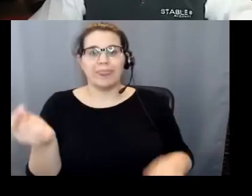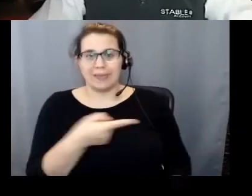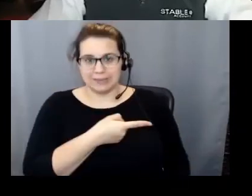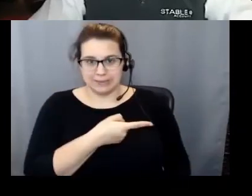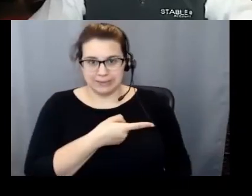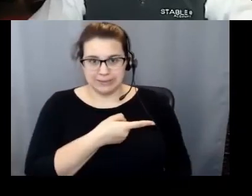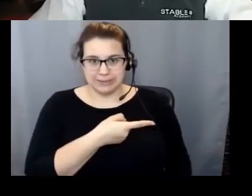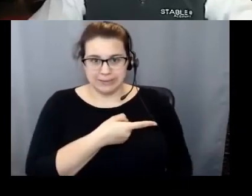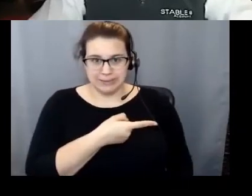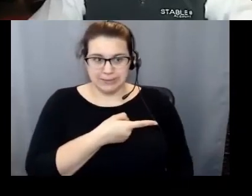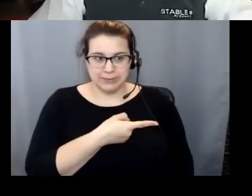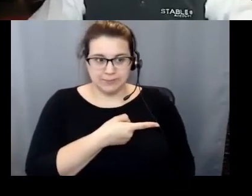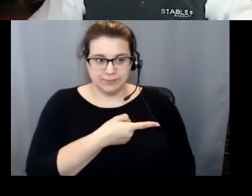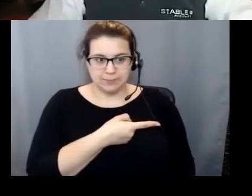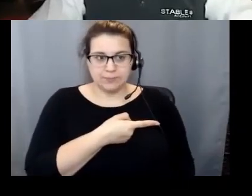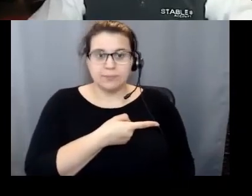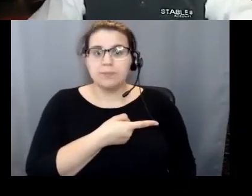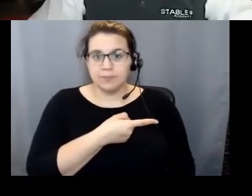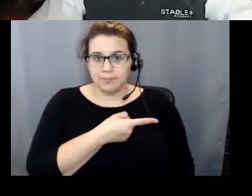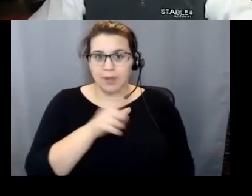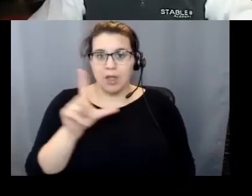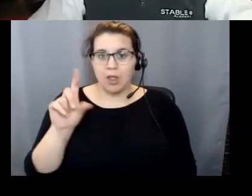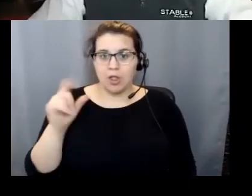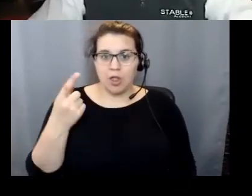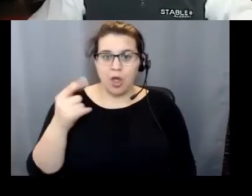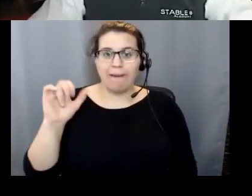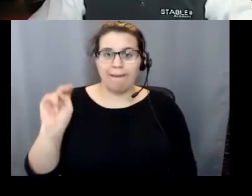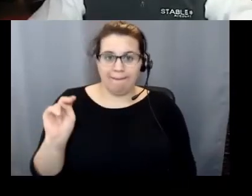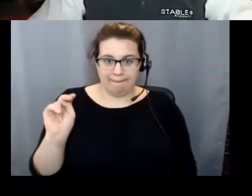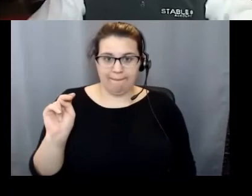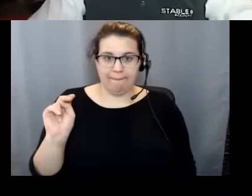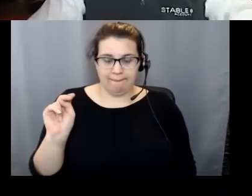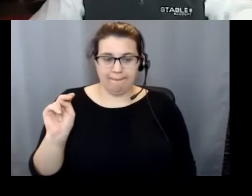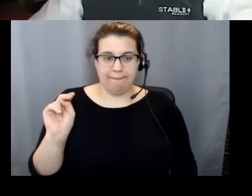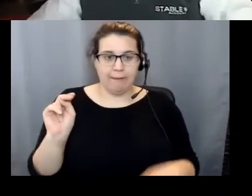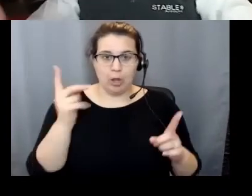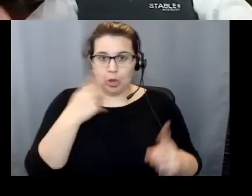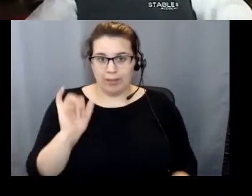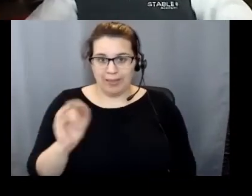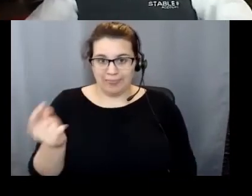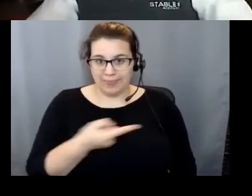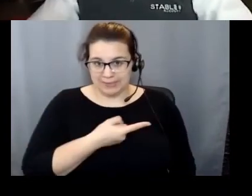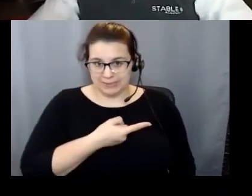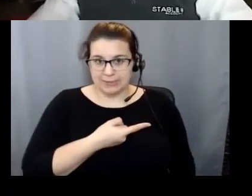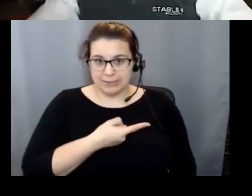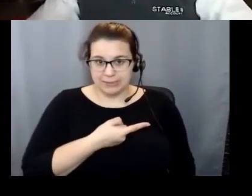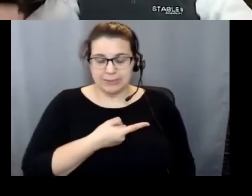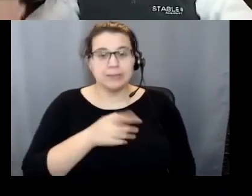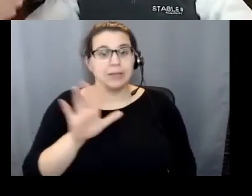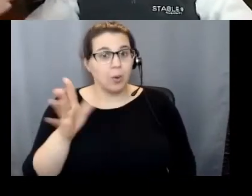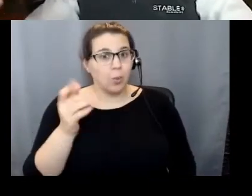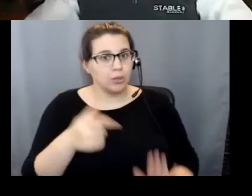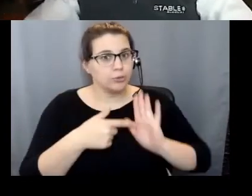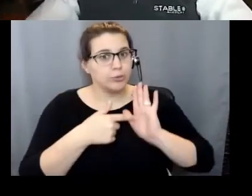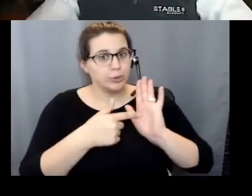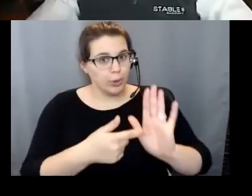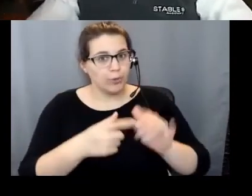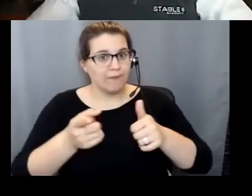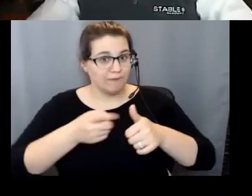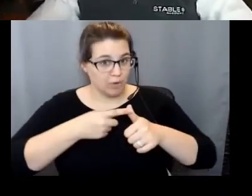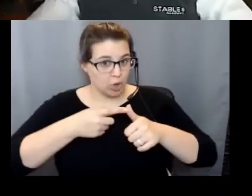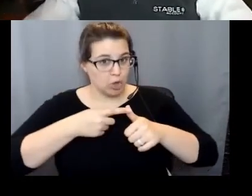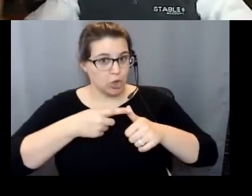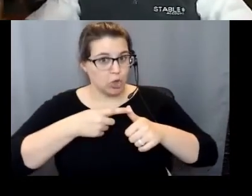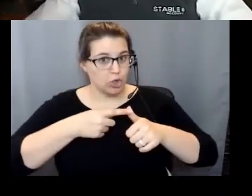you come out to the login screen. This is what the login screen looks like. Again, I wanted to point this out that in the very beginning of